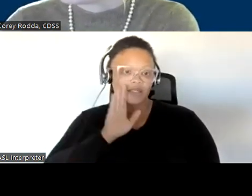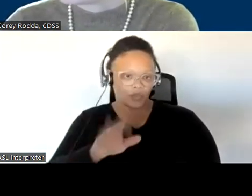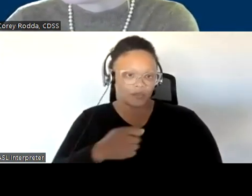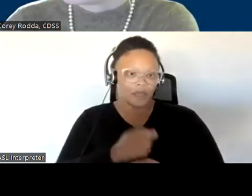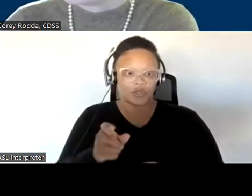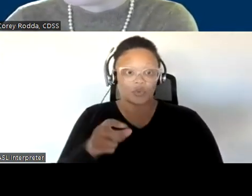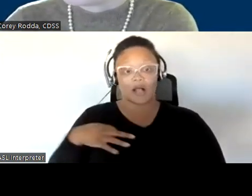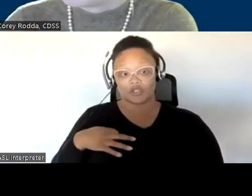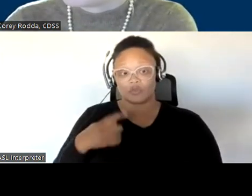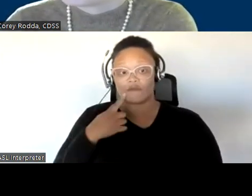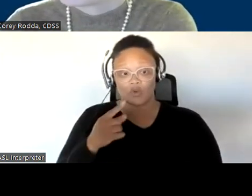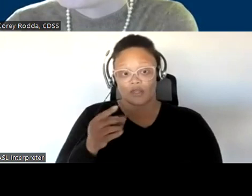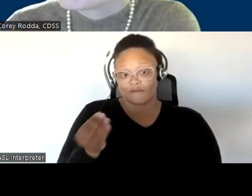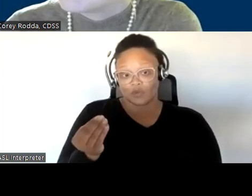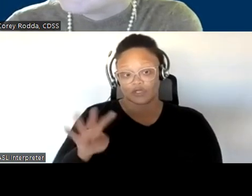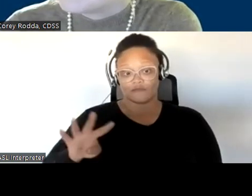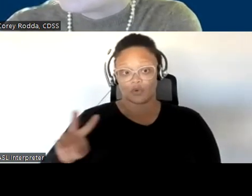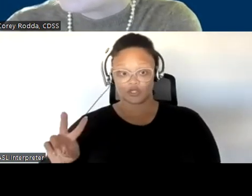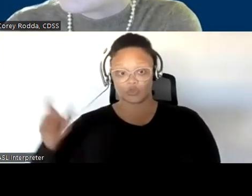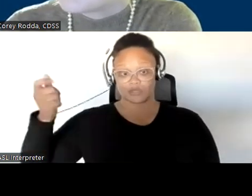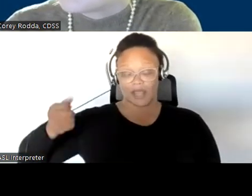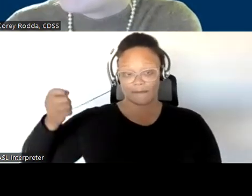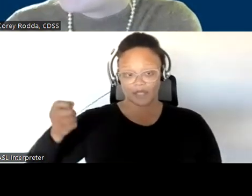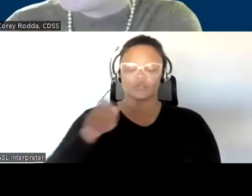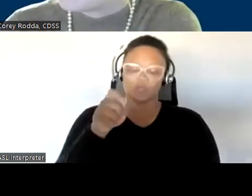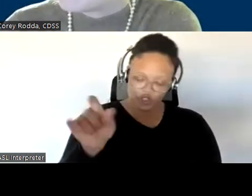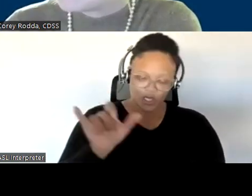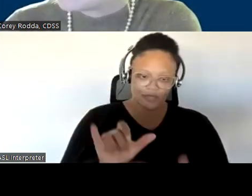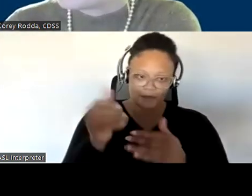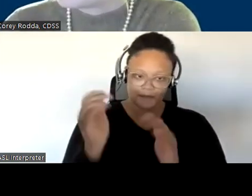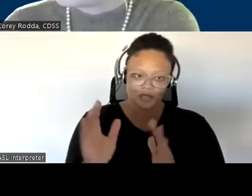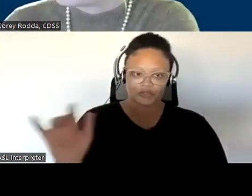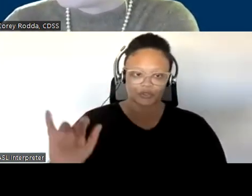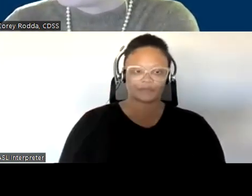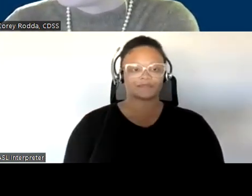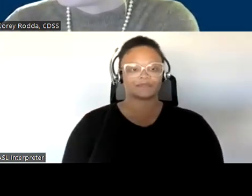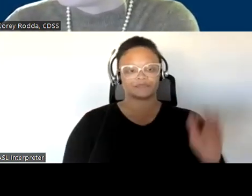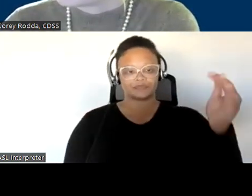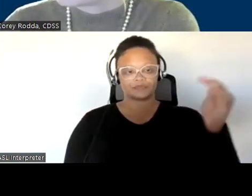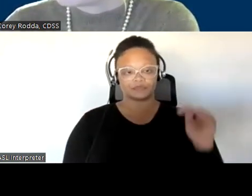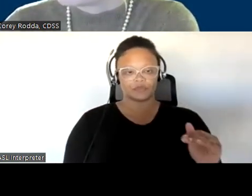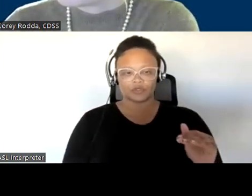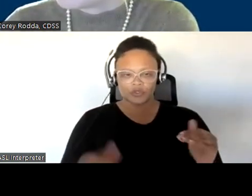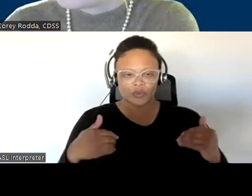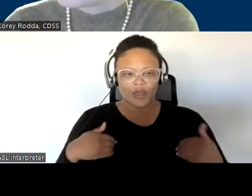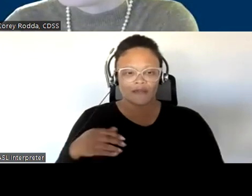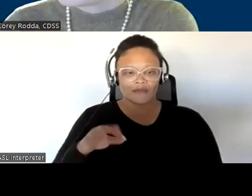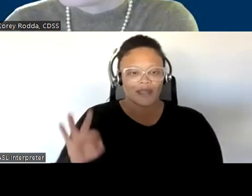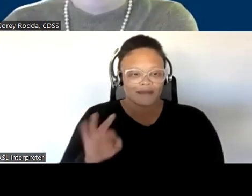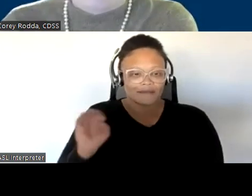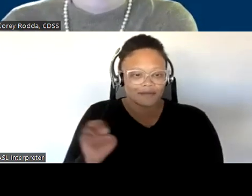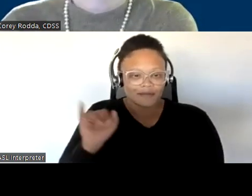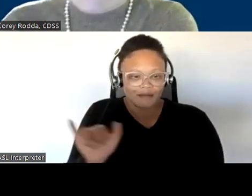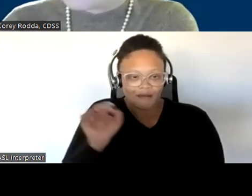also indicate that investment. Another question that we get frequently is, do you have a federal employer identification